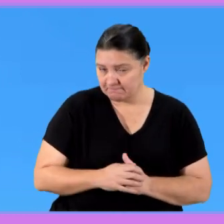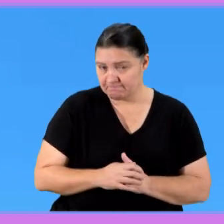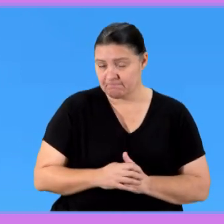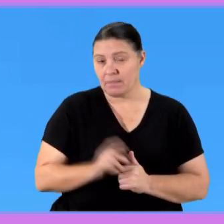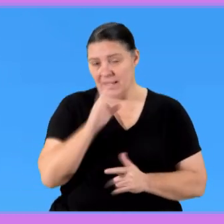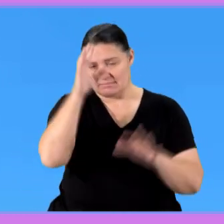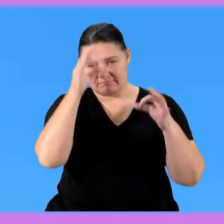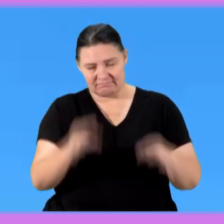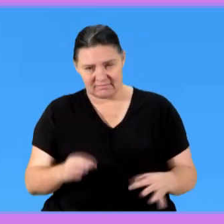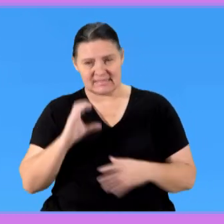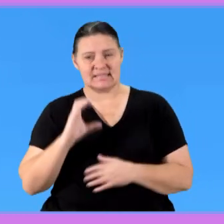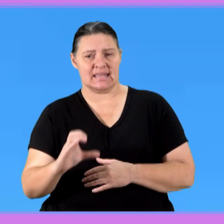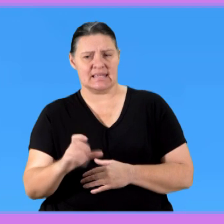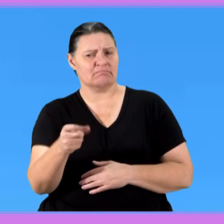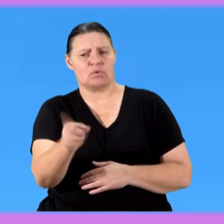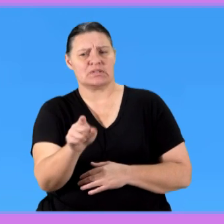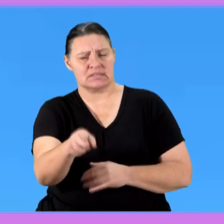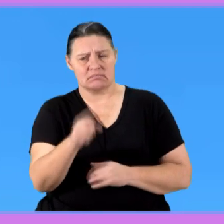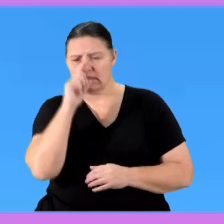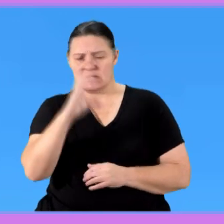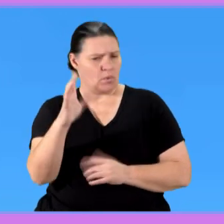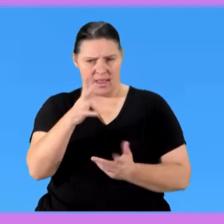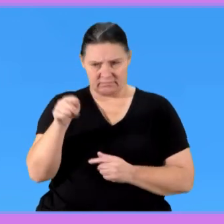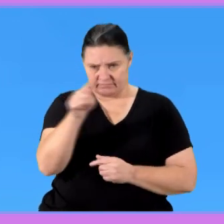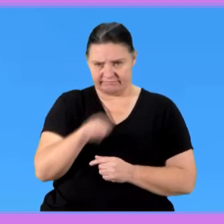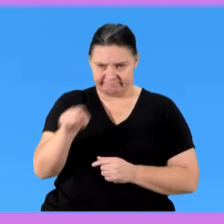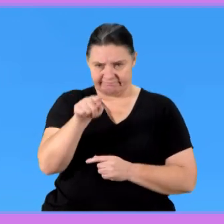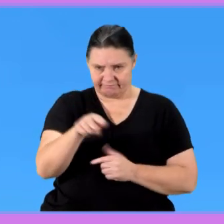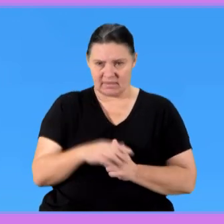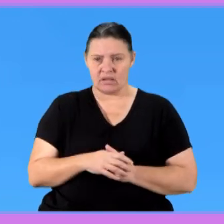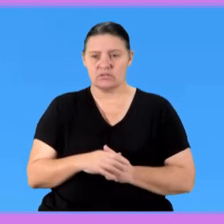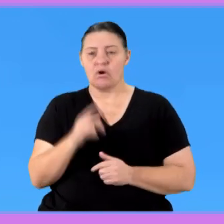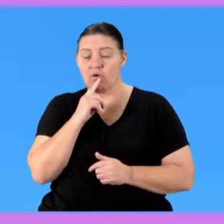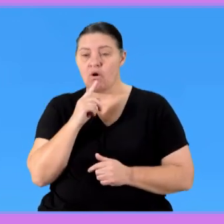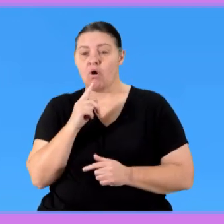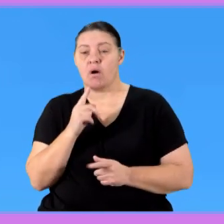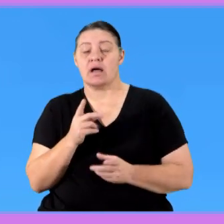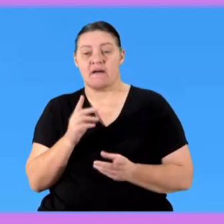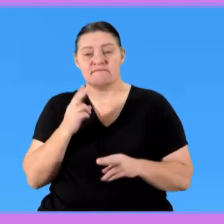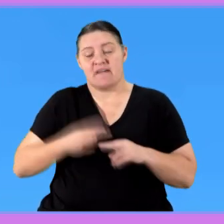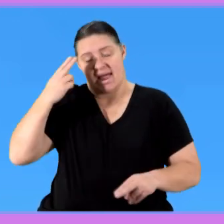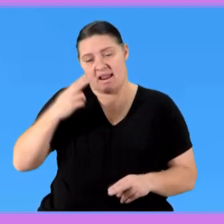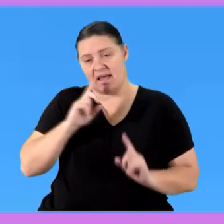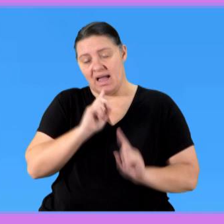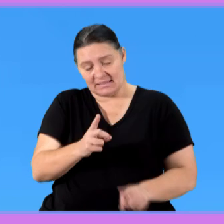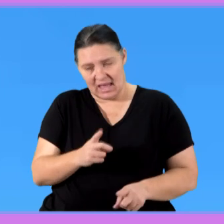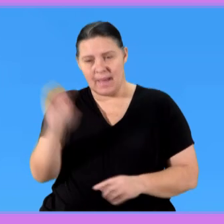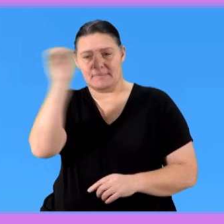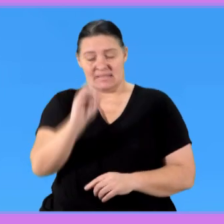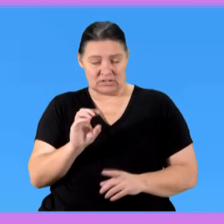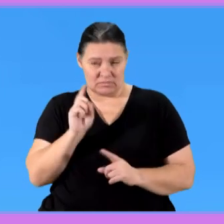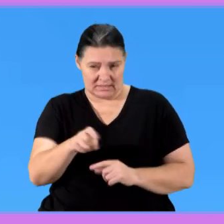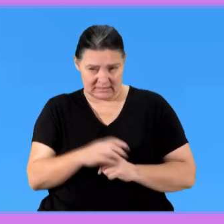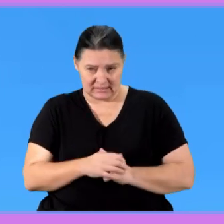says, determine C. Right, now let's see where is C. Okay, write your final answer as a percentage.